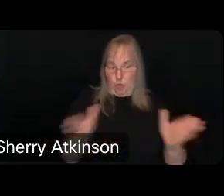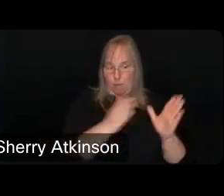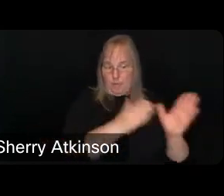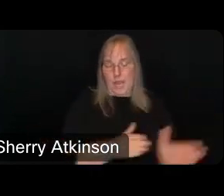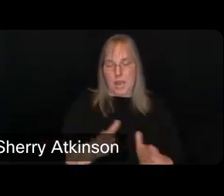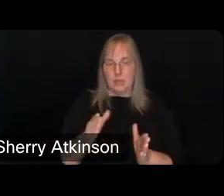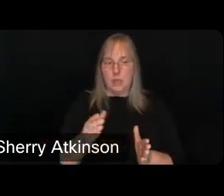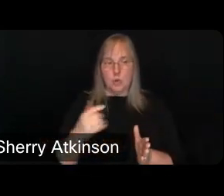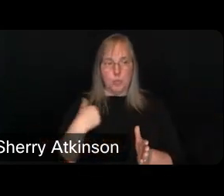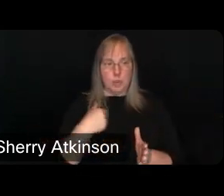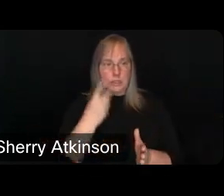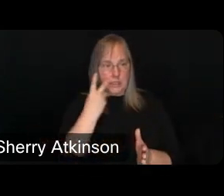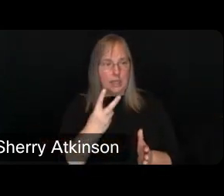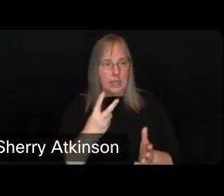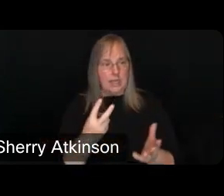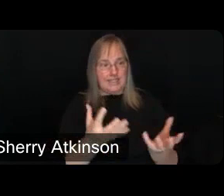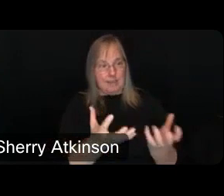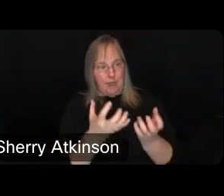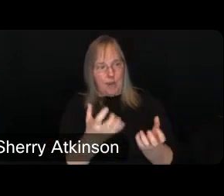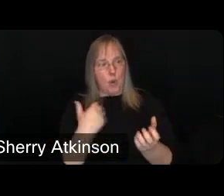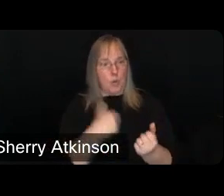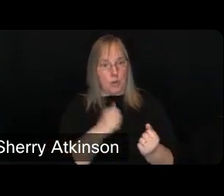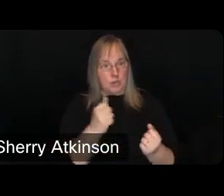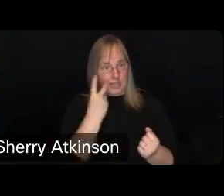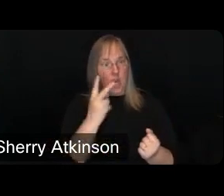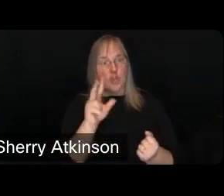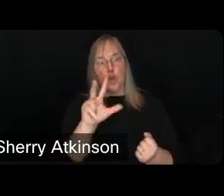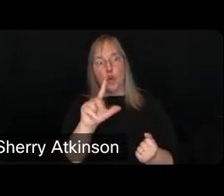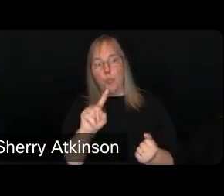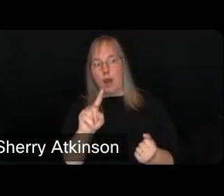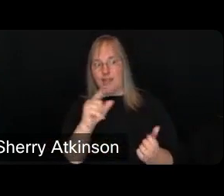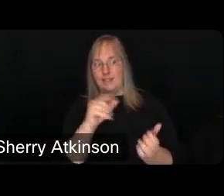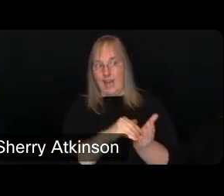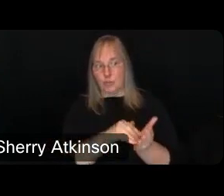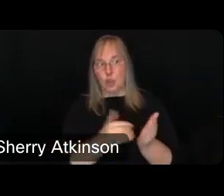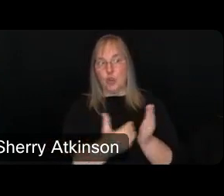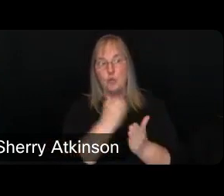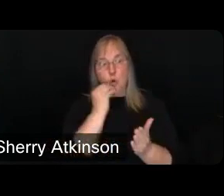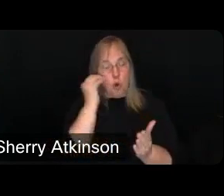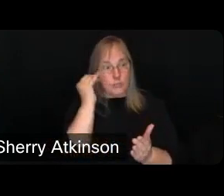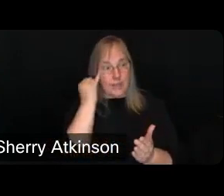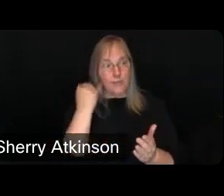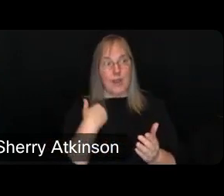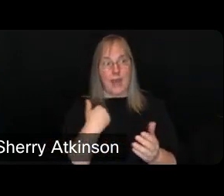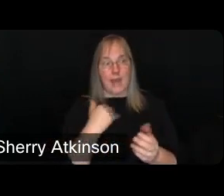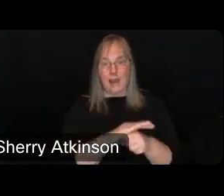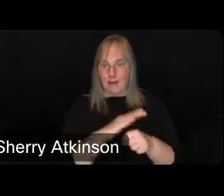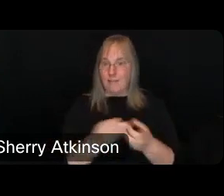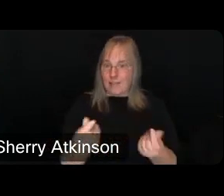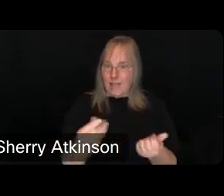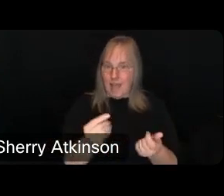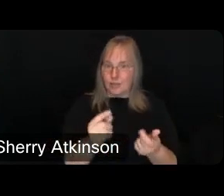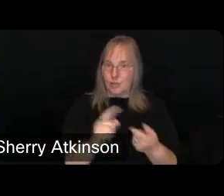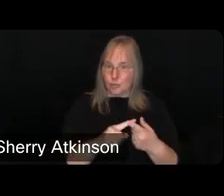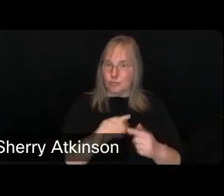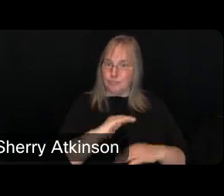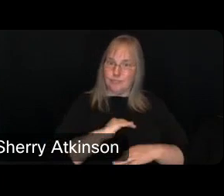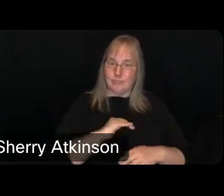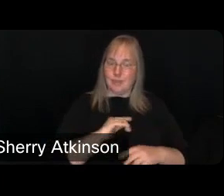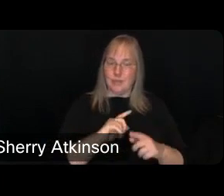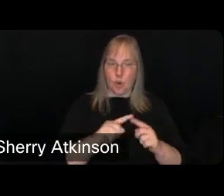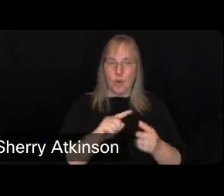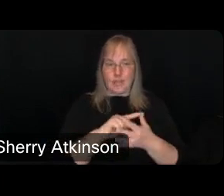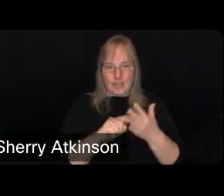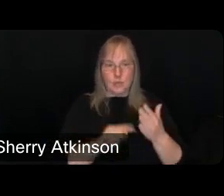see 31,000 new homes if we had the space to accommodate it, or 59,000 new jobs. So these were all things that were key factors as